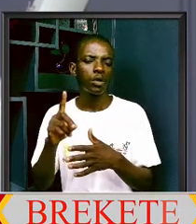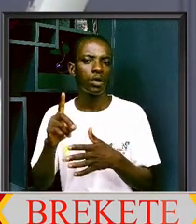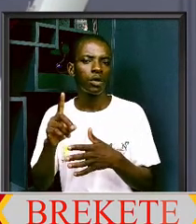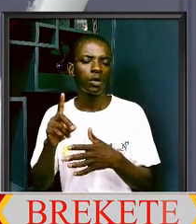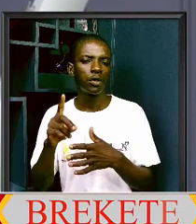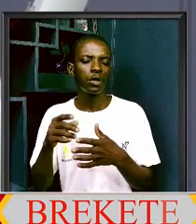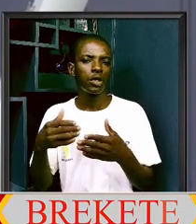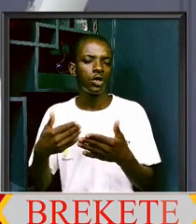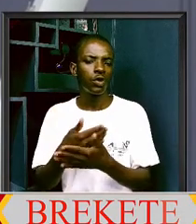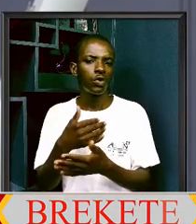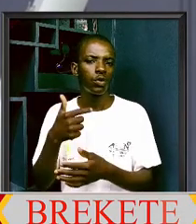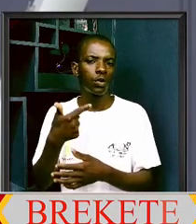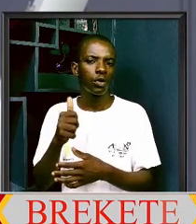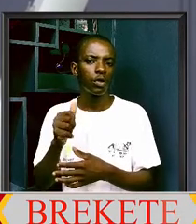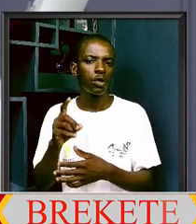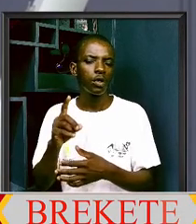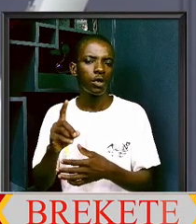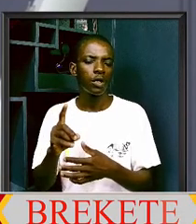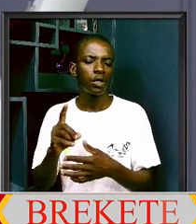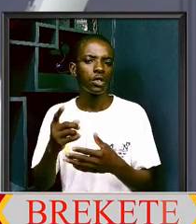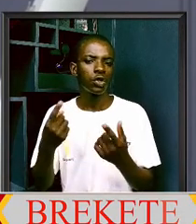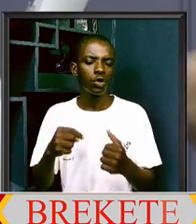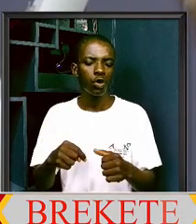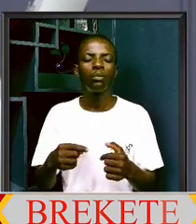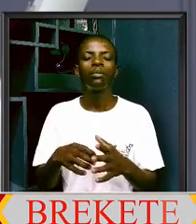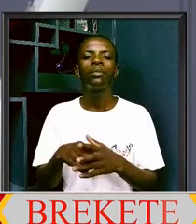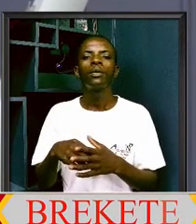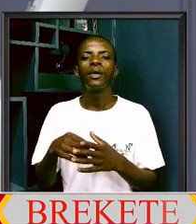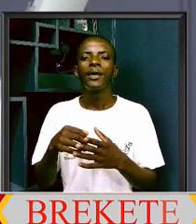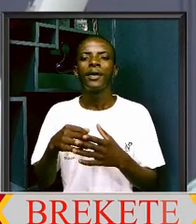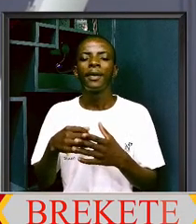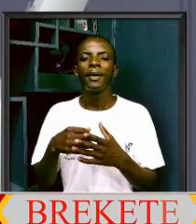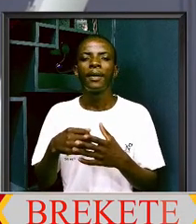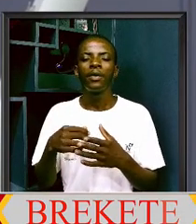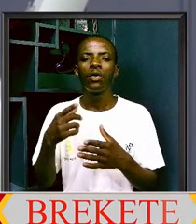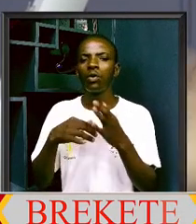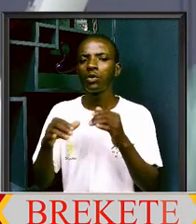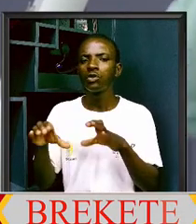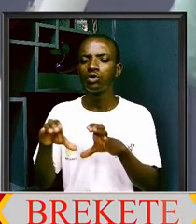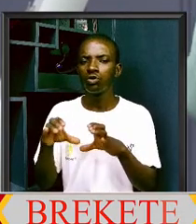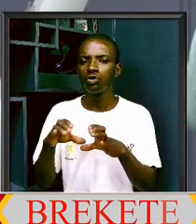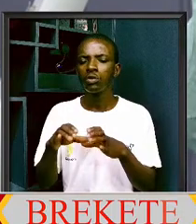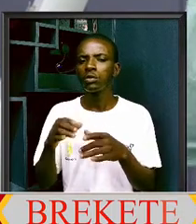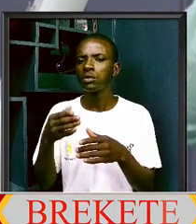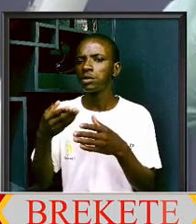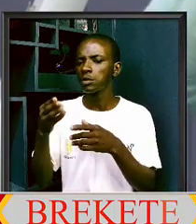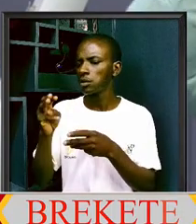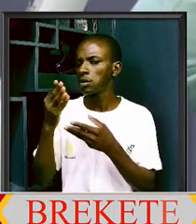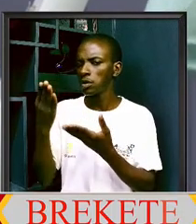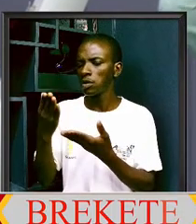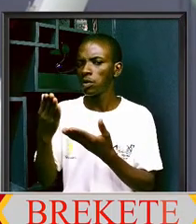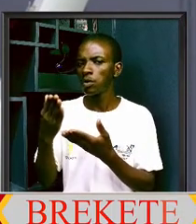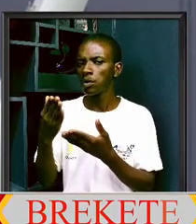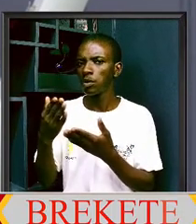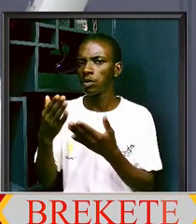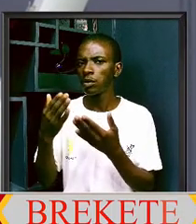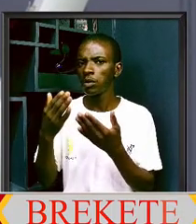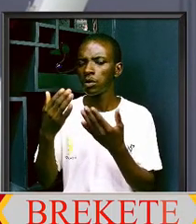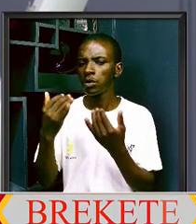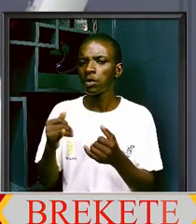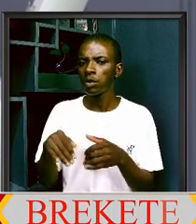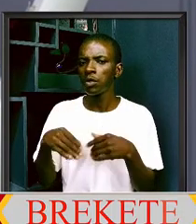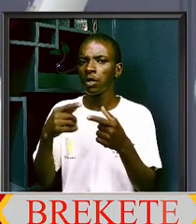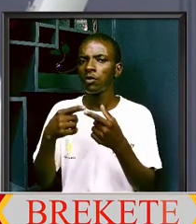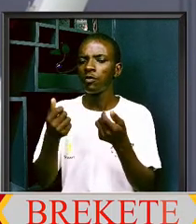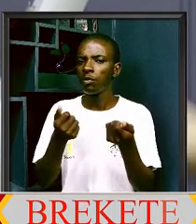now new guards come day so as new guards come what we go do now go